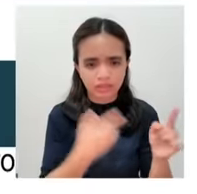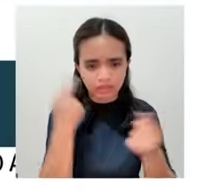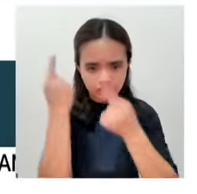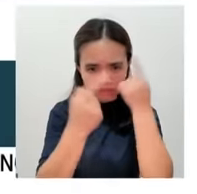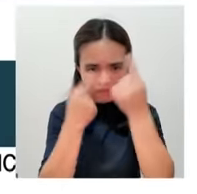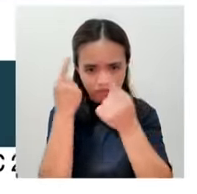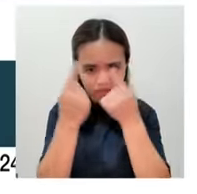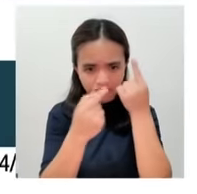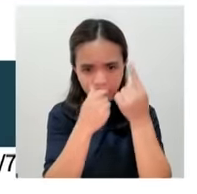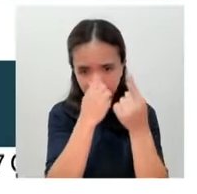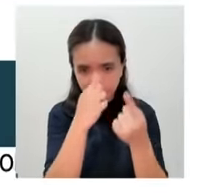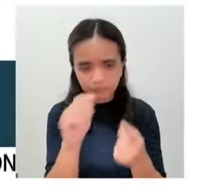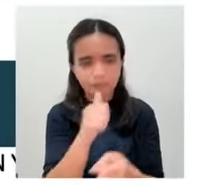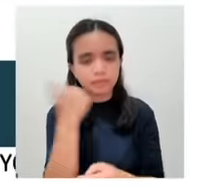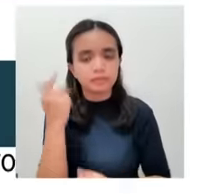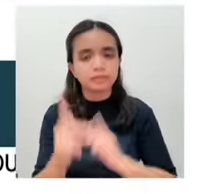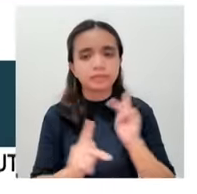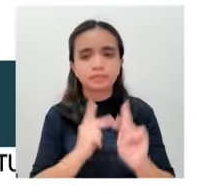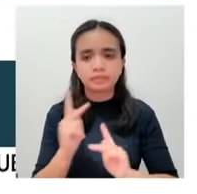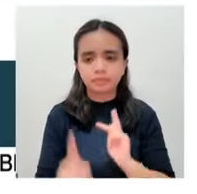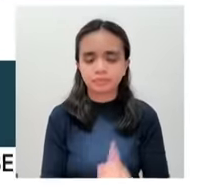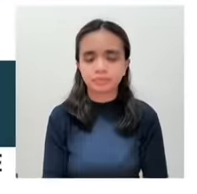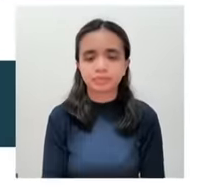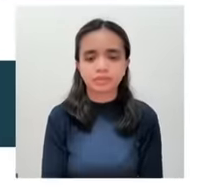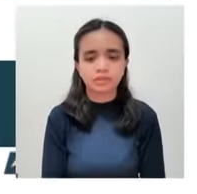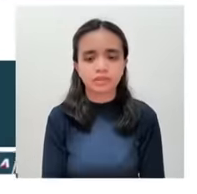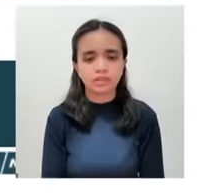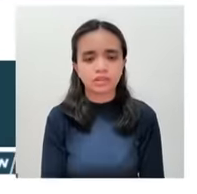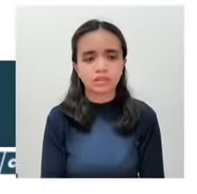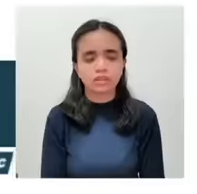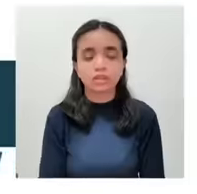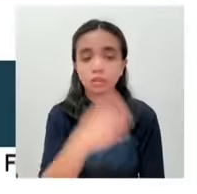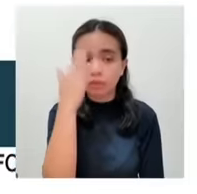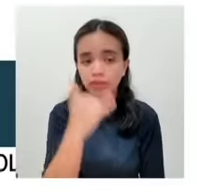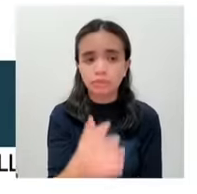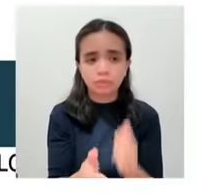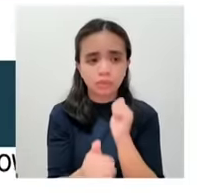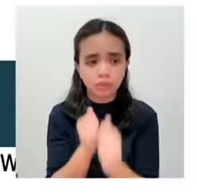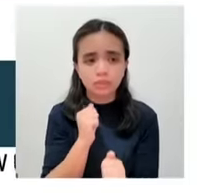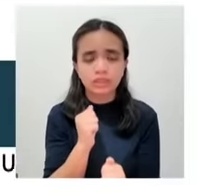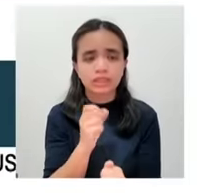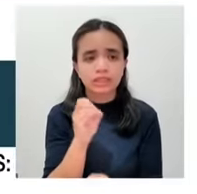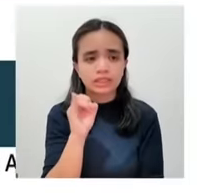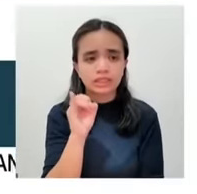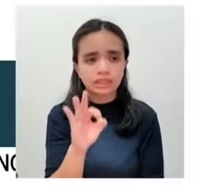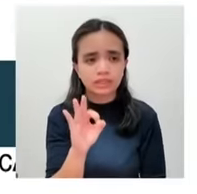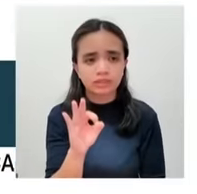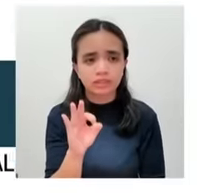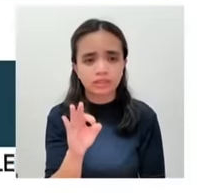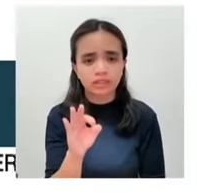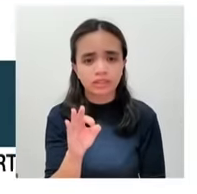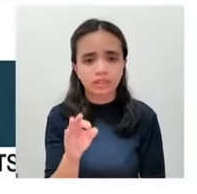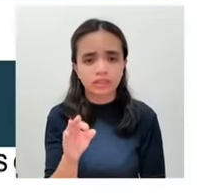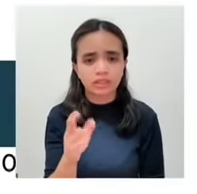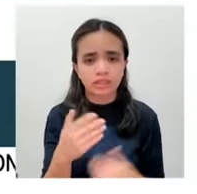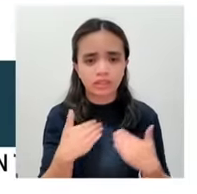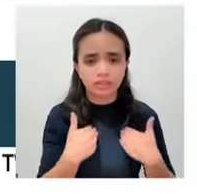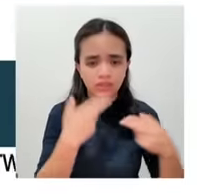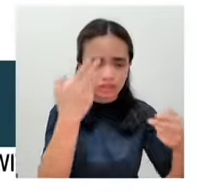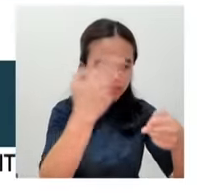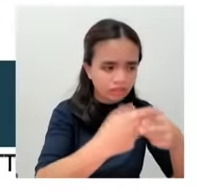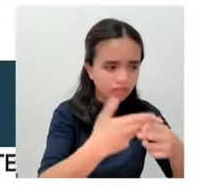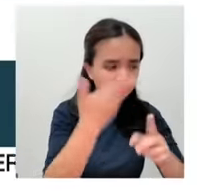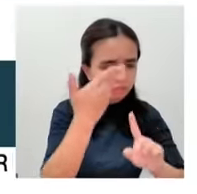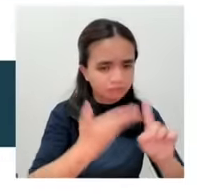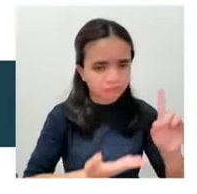who cared for other people. Kasi kadalasan pag malaking tao ka na, may pangalan, I mean, you know,